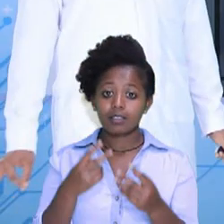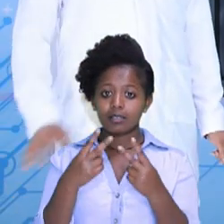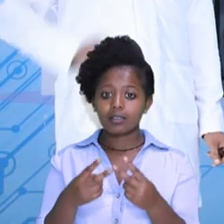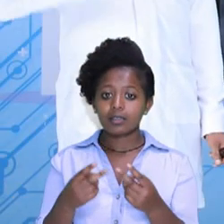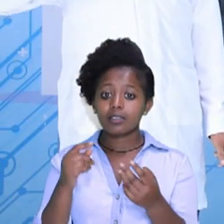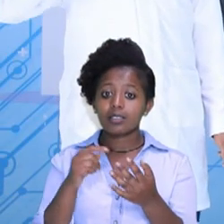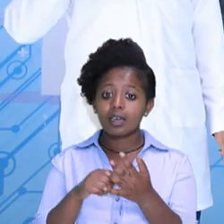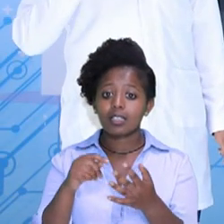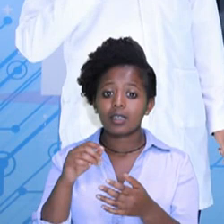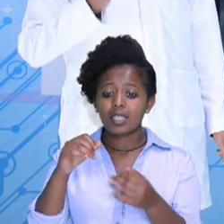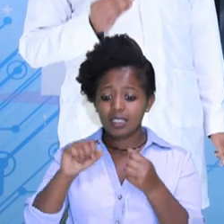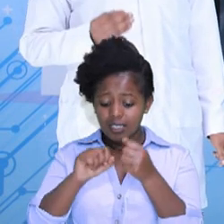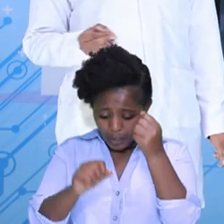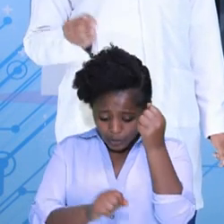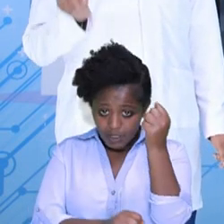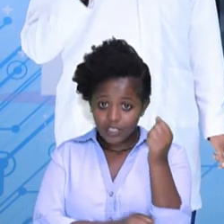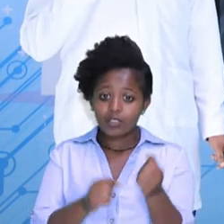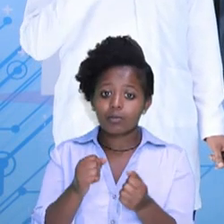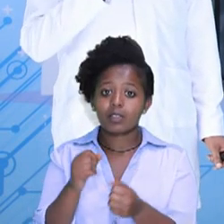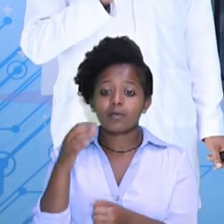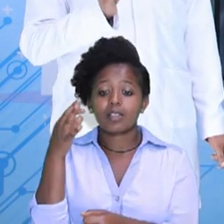Since its establishment